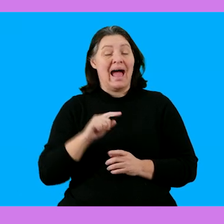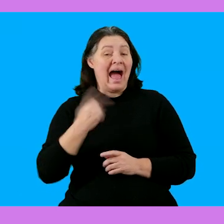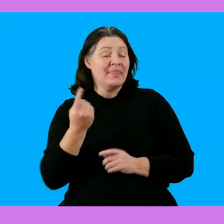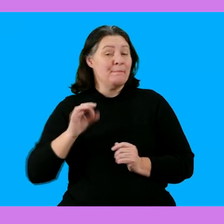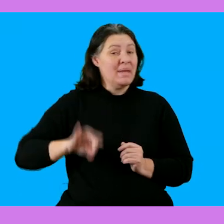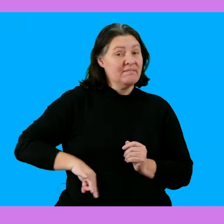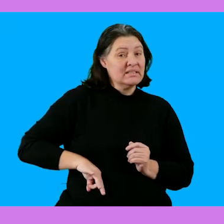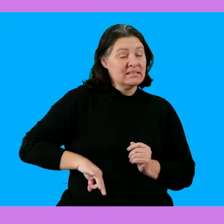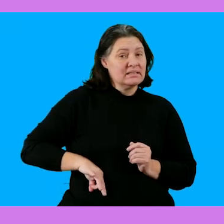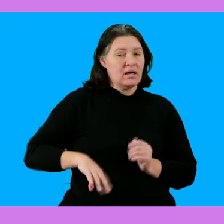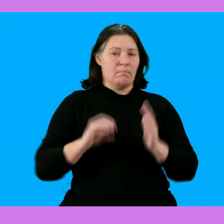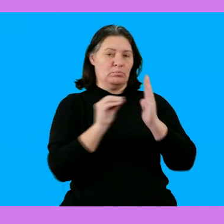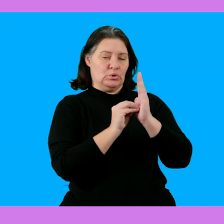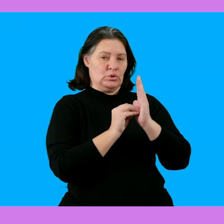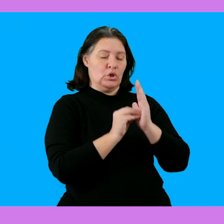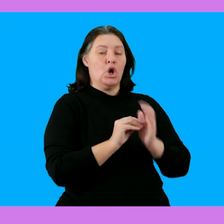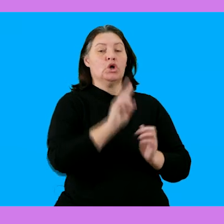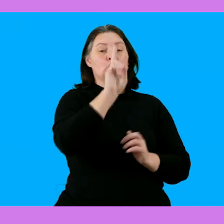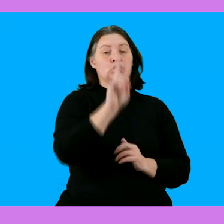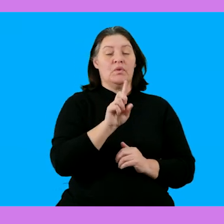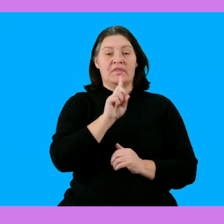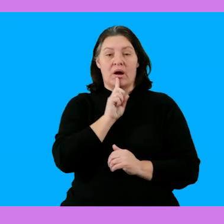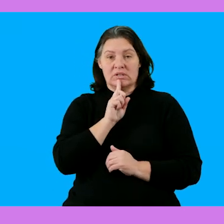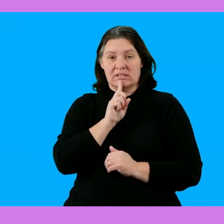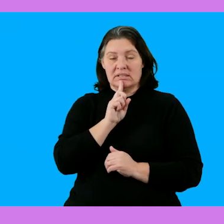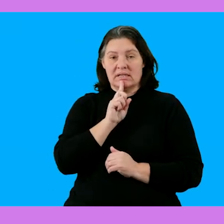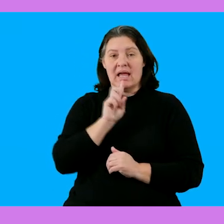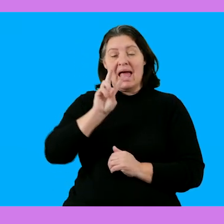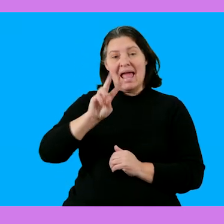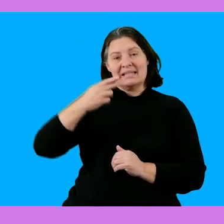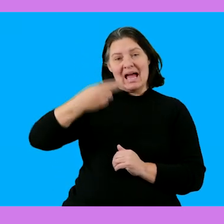So other benefits here will be the